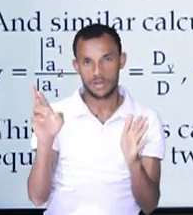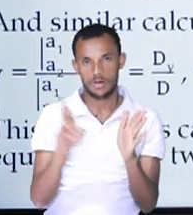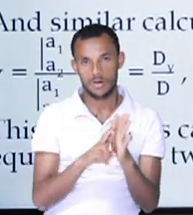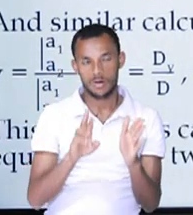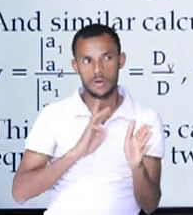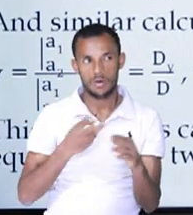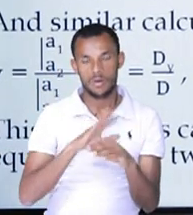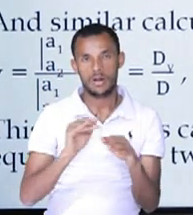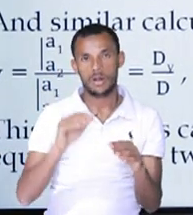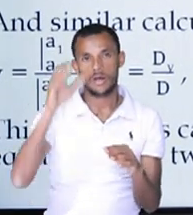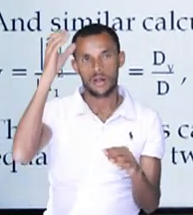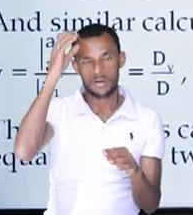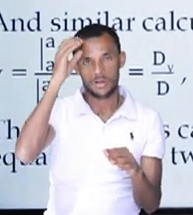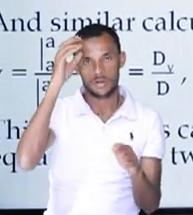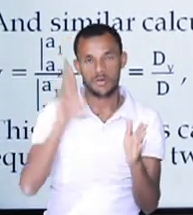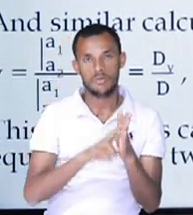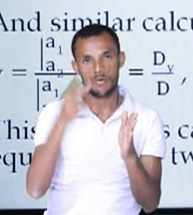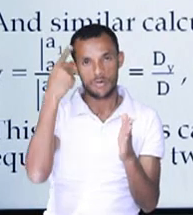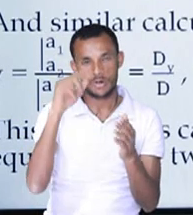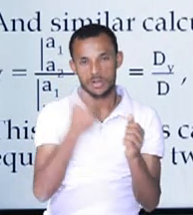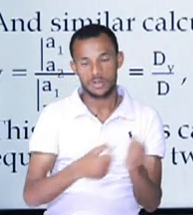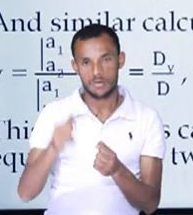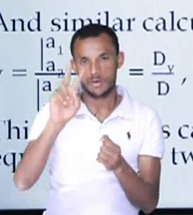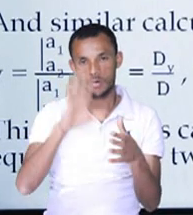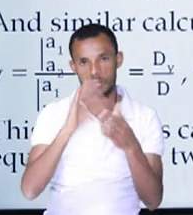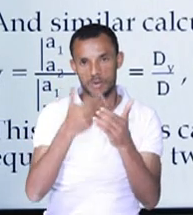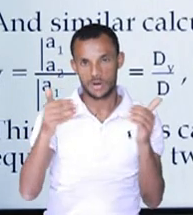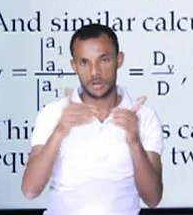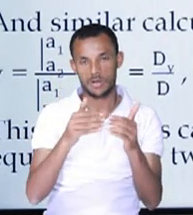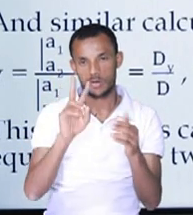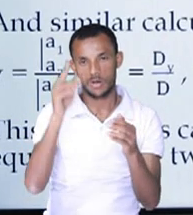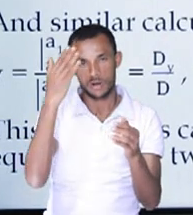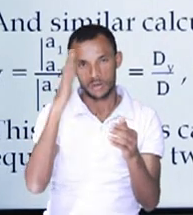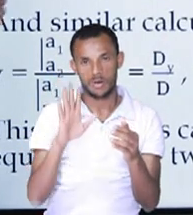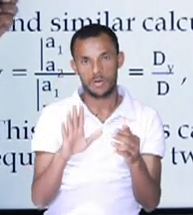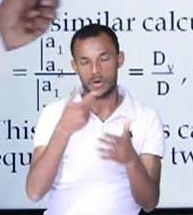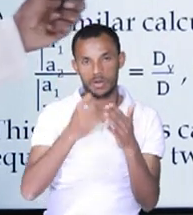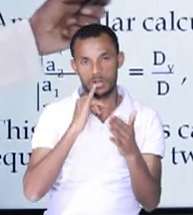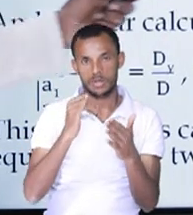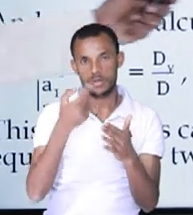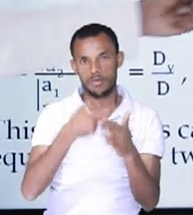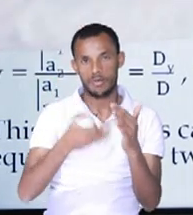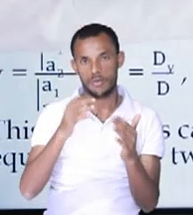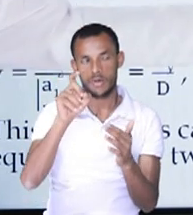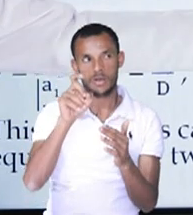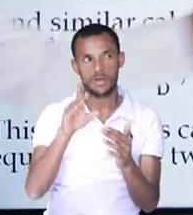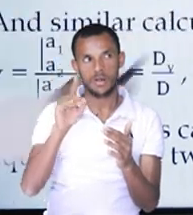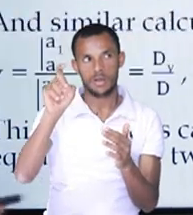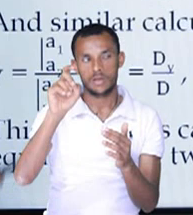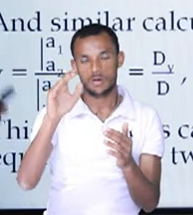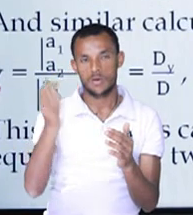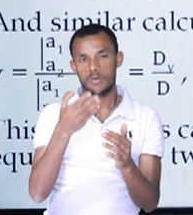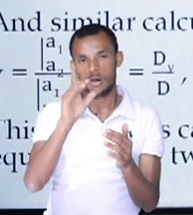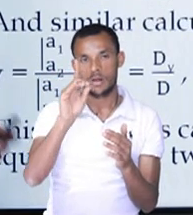call is that Kramer's rule for system of two equations with two unknowns. What is the values of x? Dx over